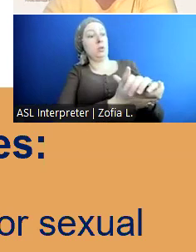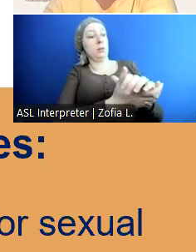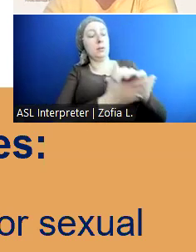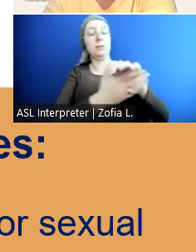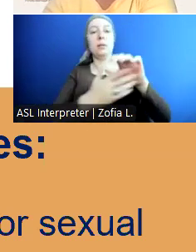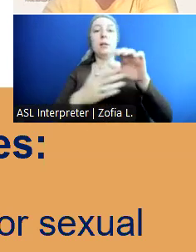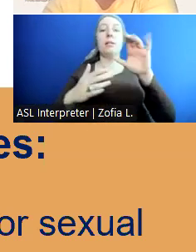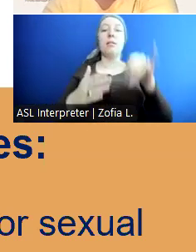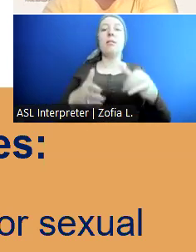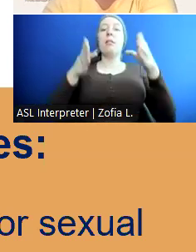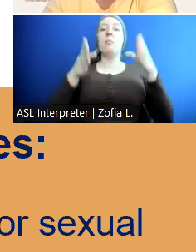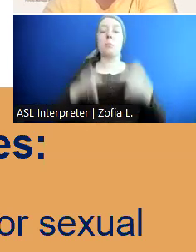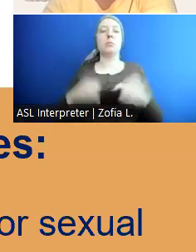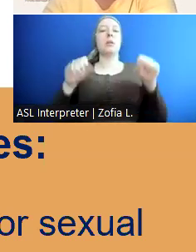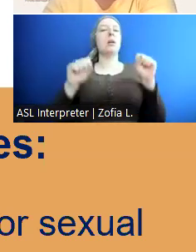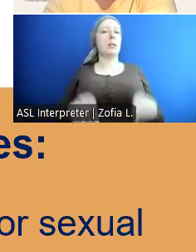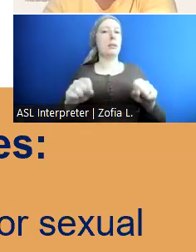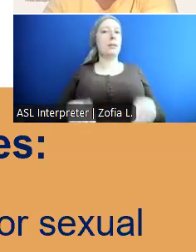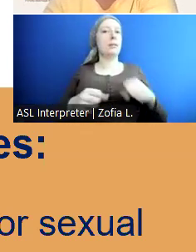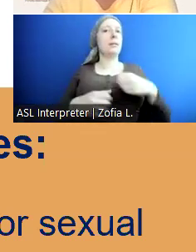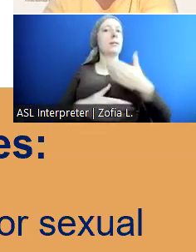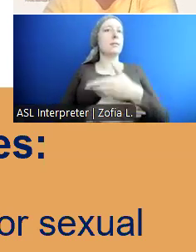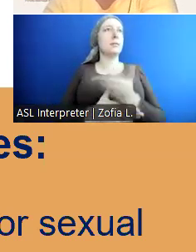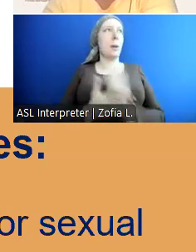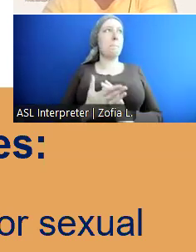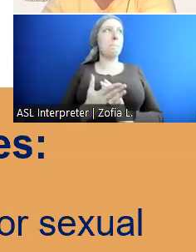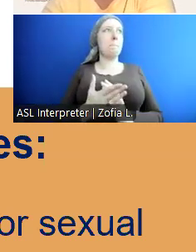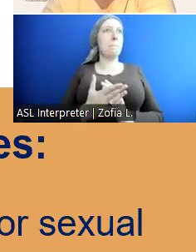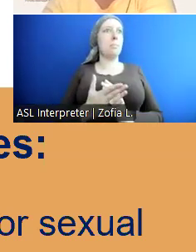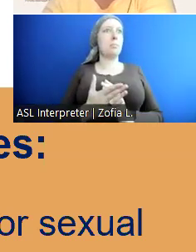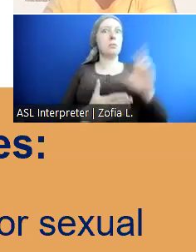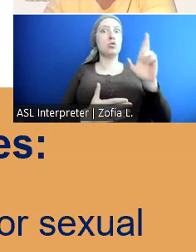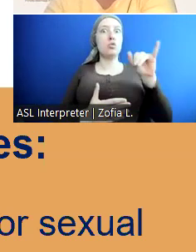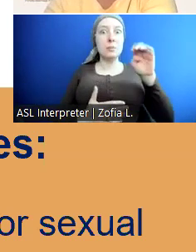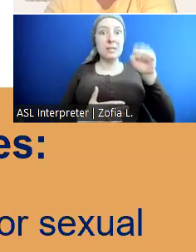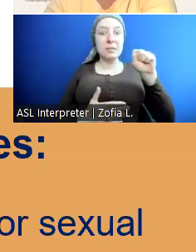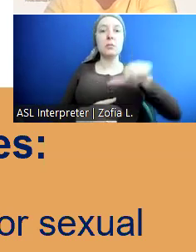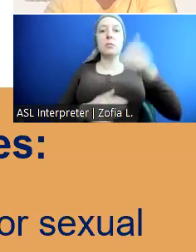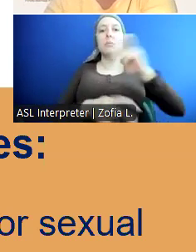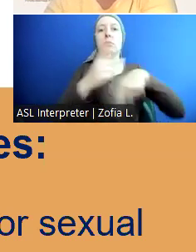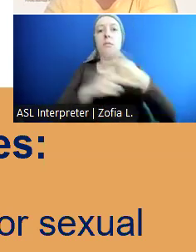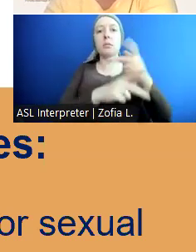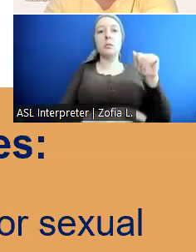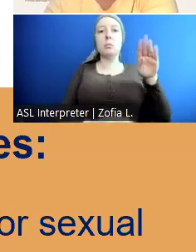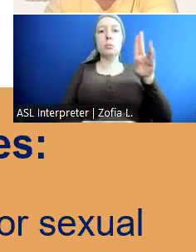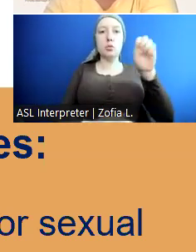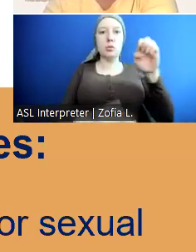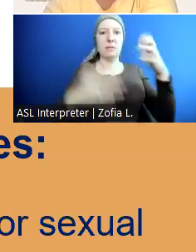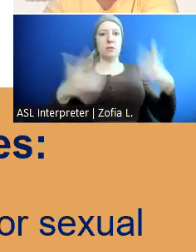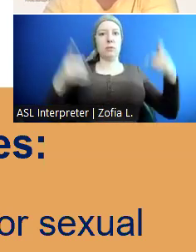you know, again, likely some component, crimes, other forms of abuse that have